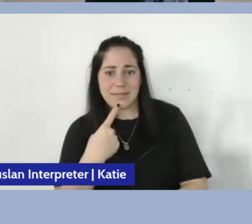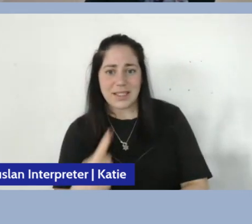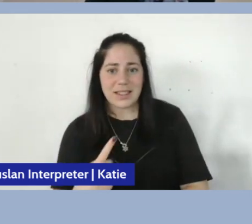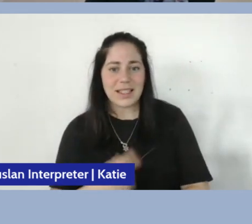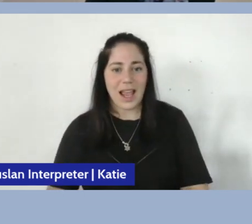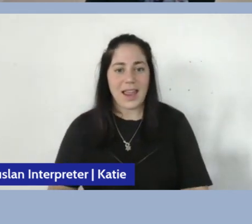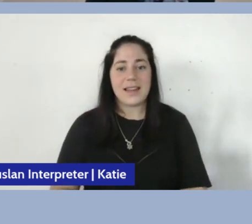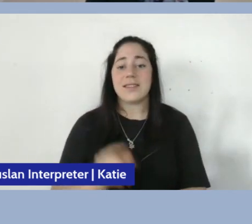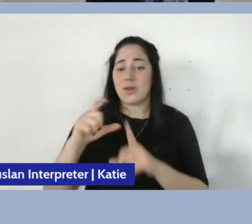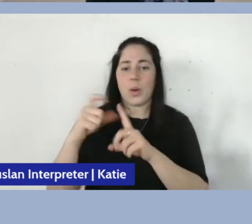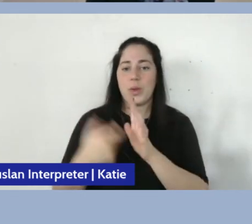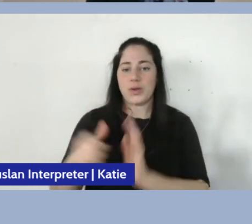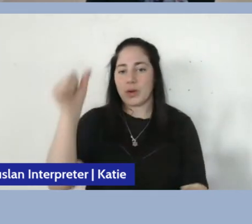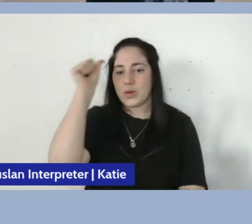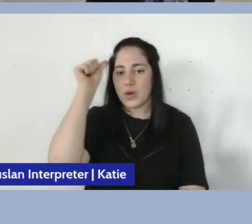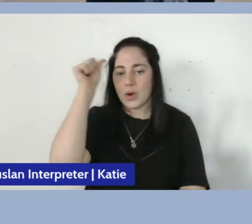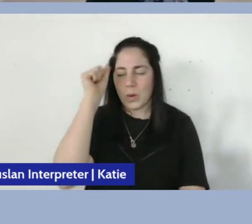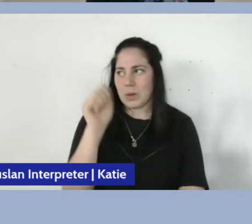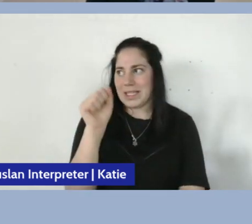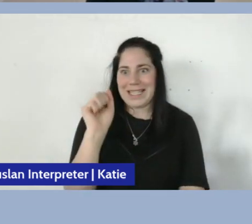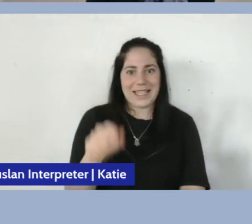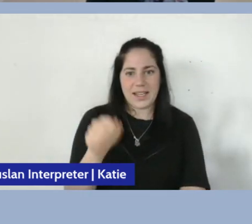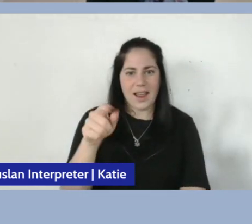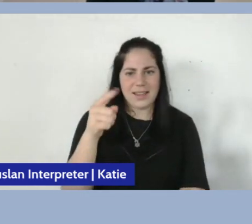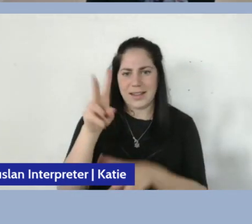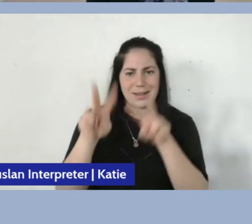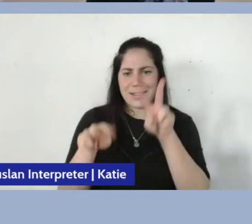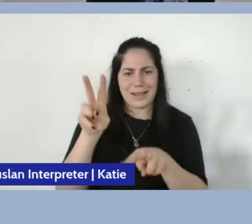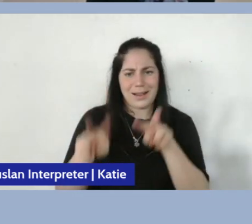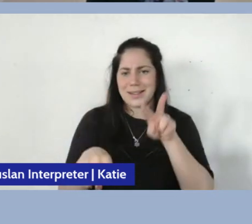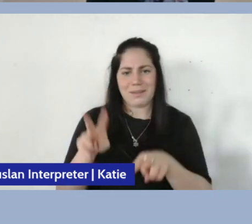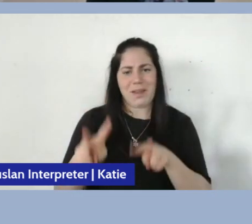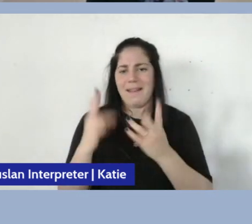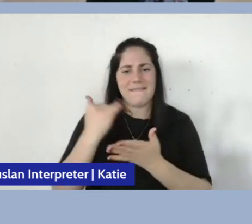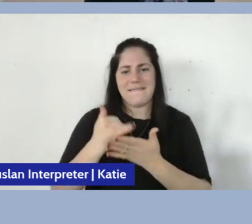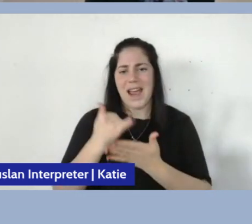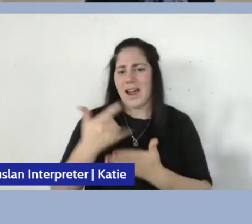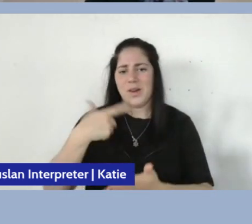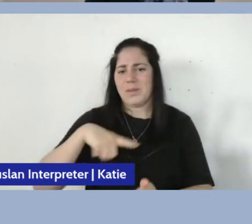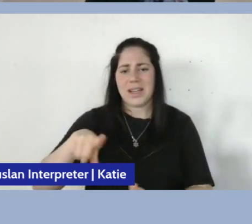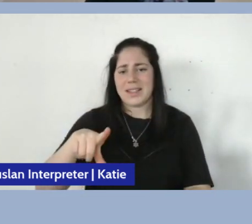knows, okay, this assessment is fraught by difficulties in